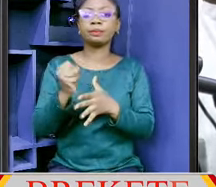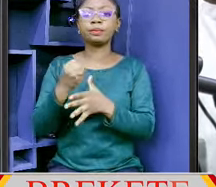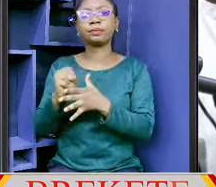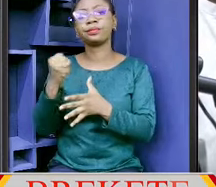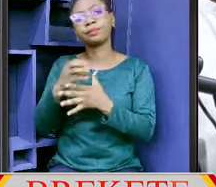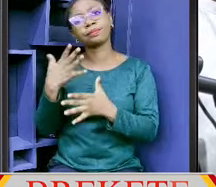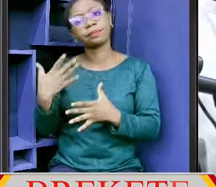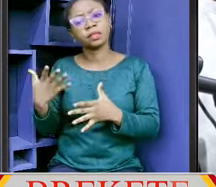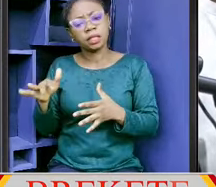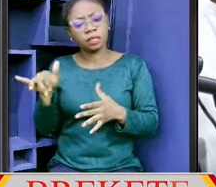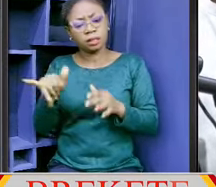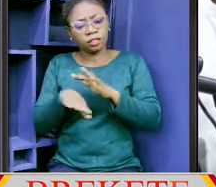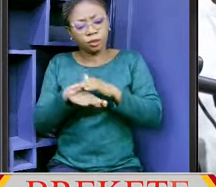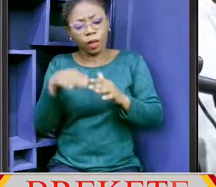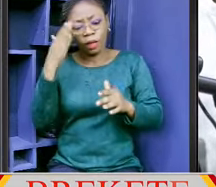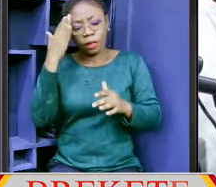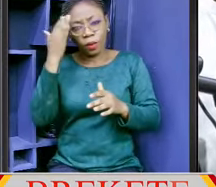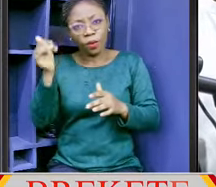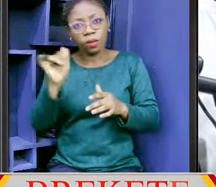did.